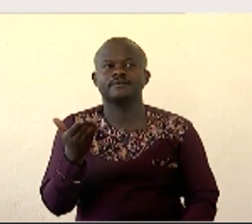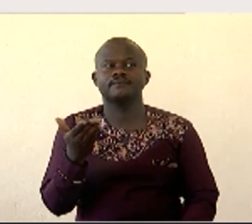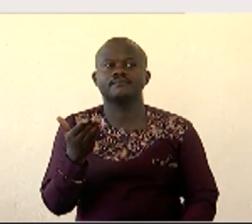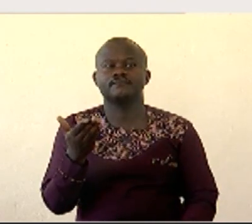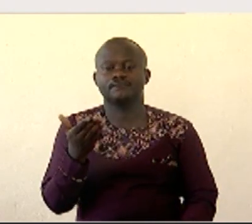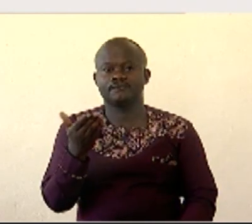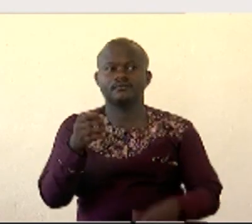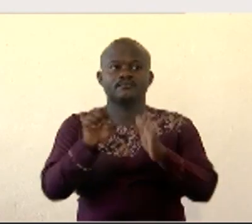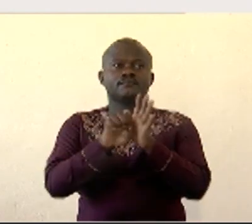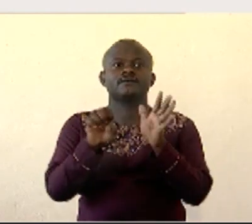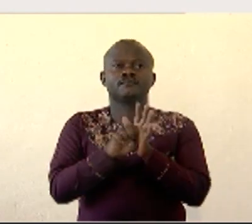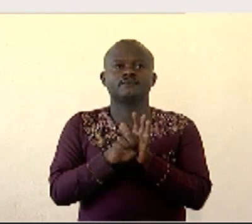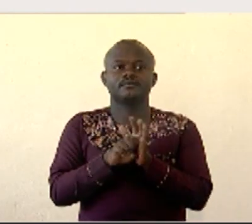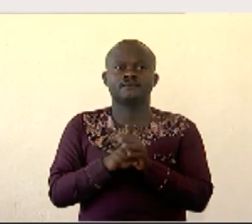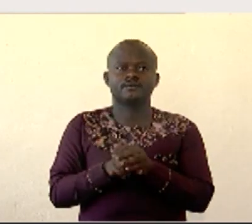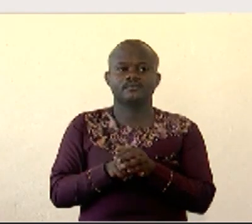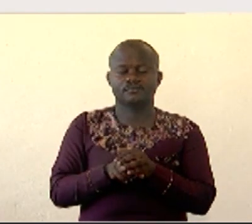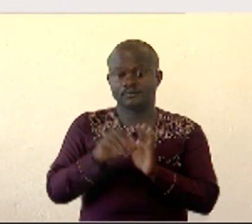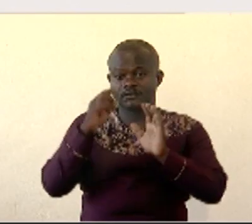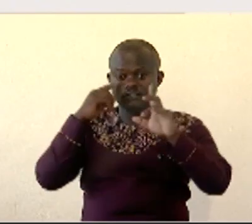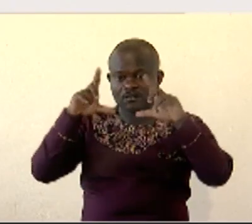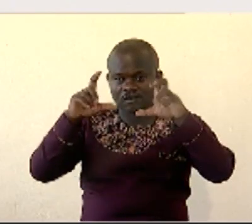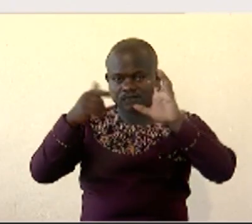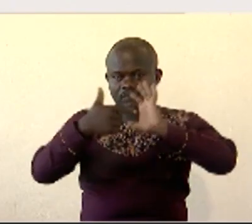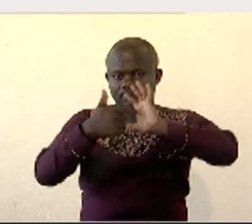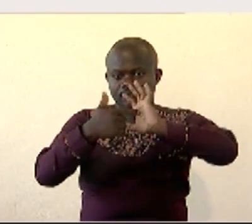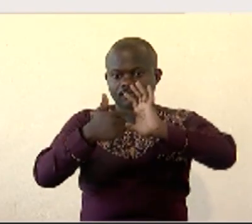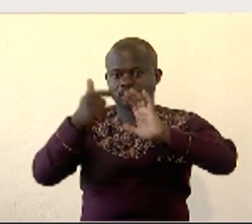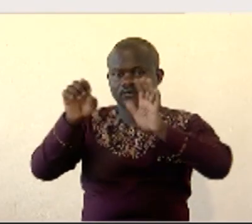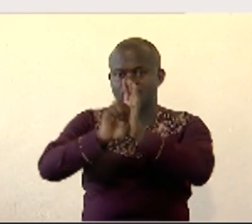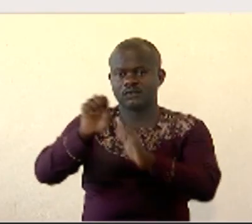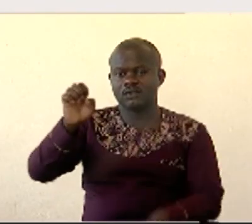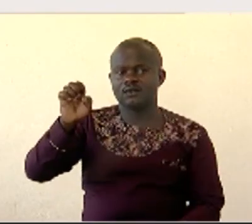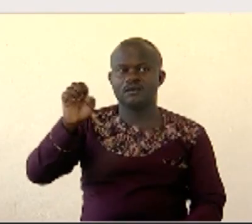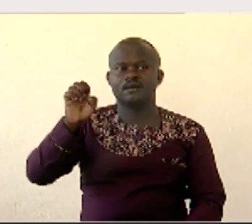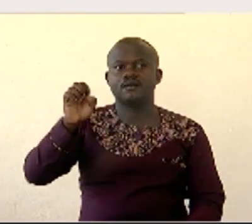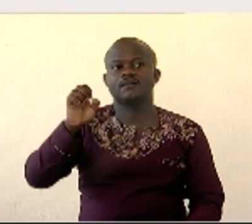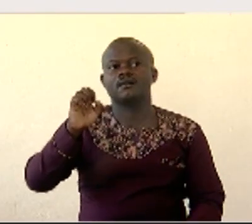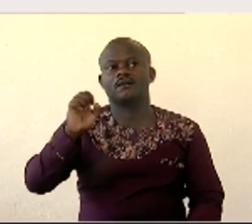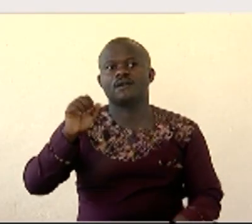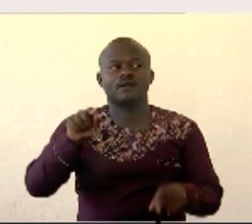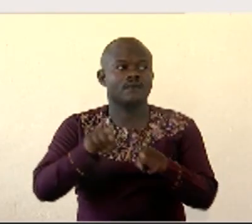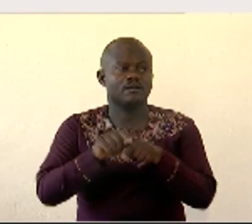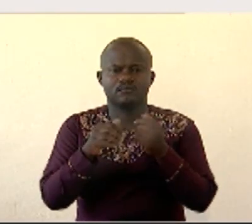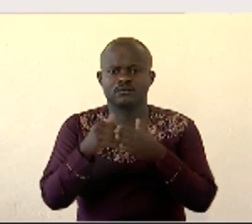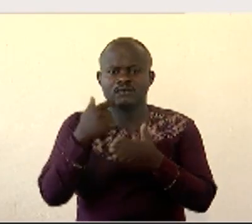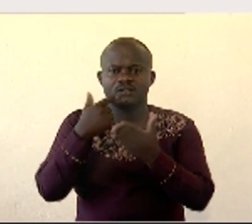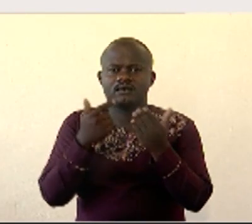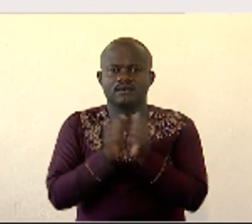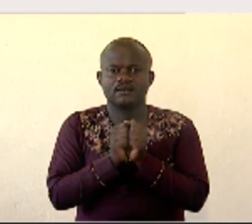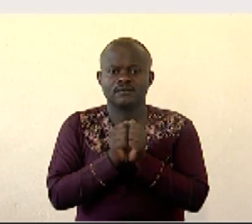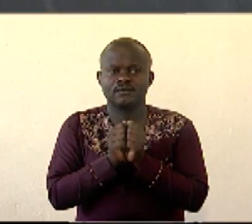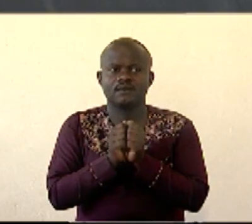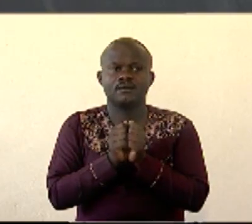like this one, this is light intensity, all right? As you're increasing, because as the light is increasing, you can